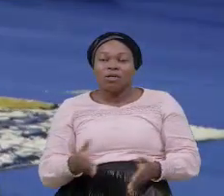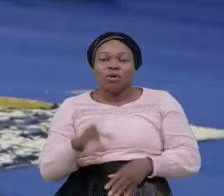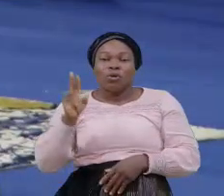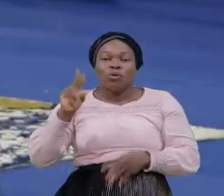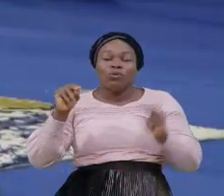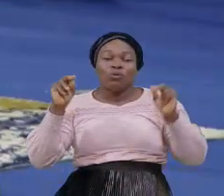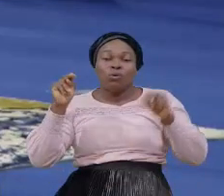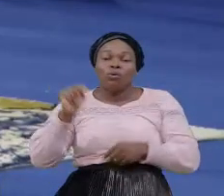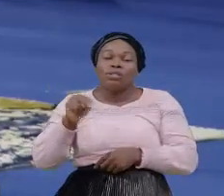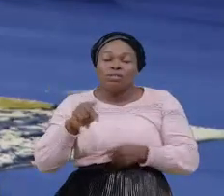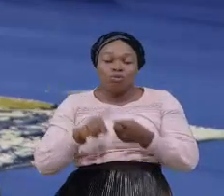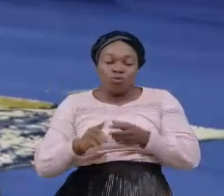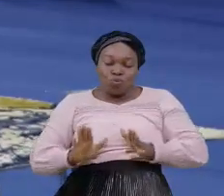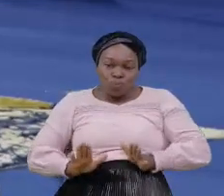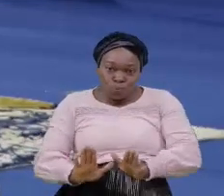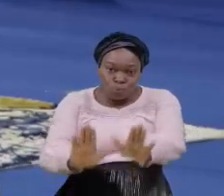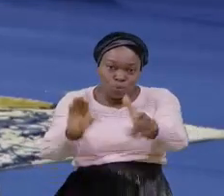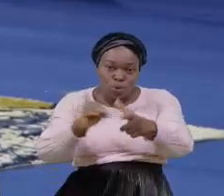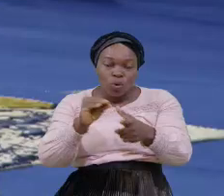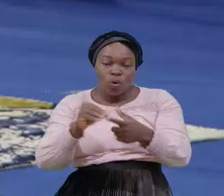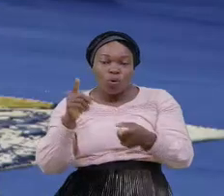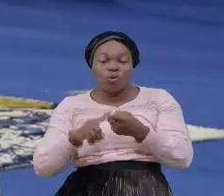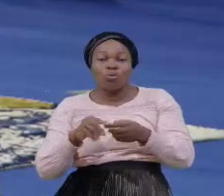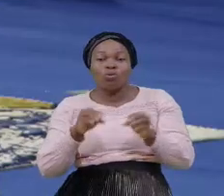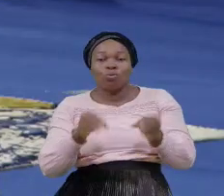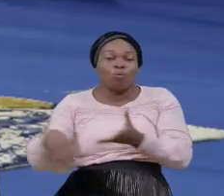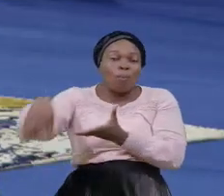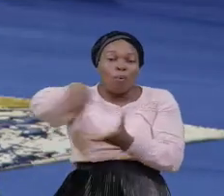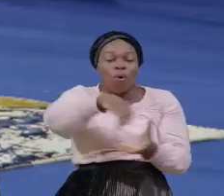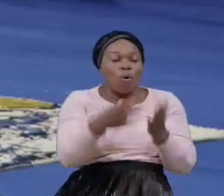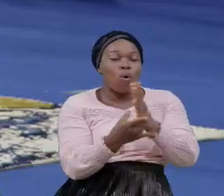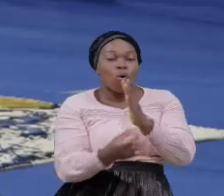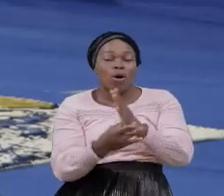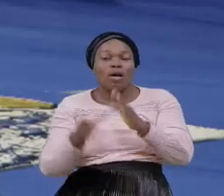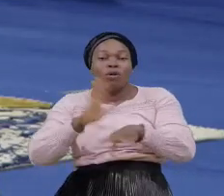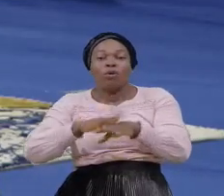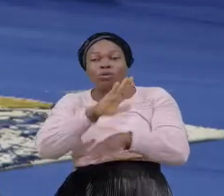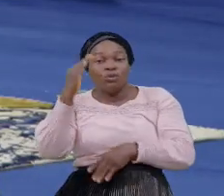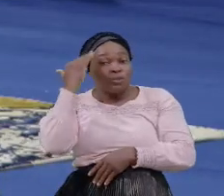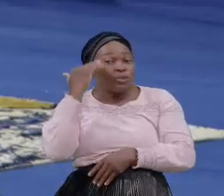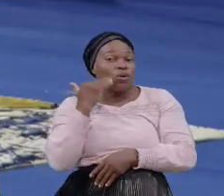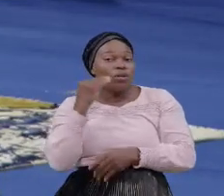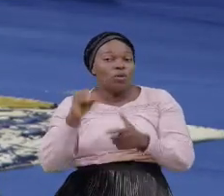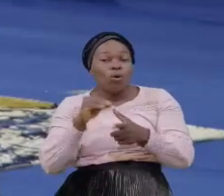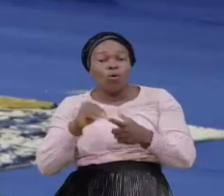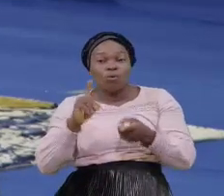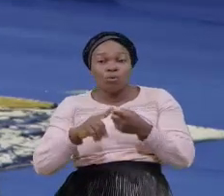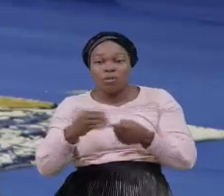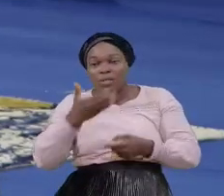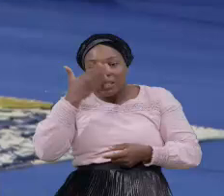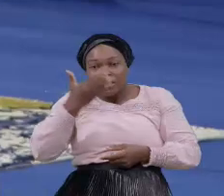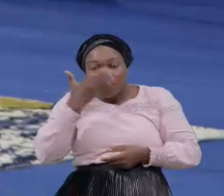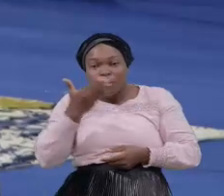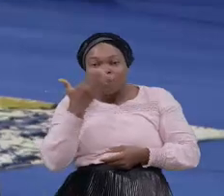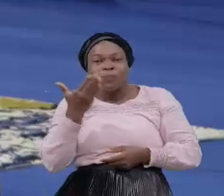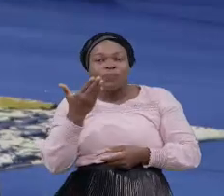need to pour oil on you. He doesn't have to make you smell incense. But